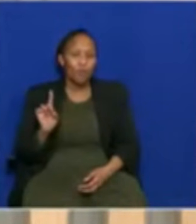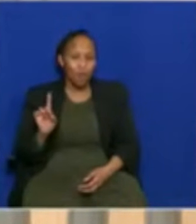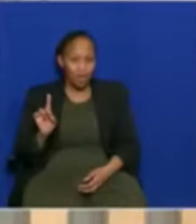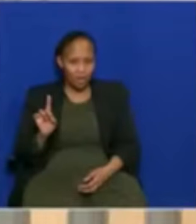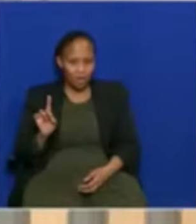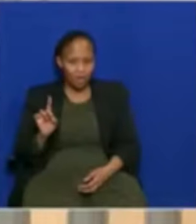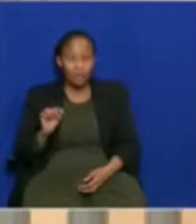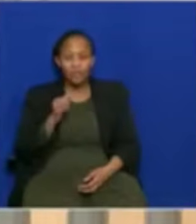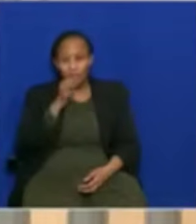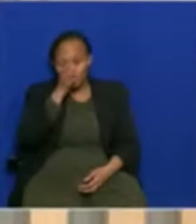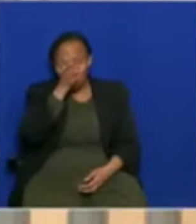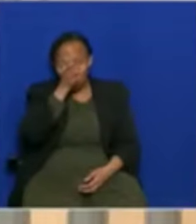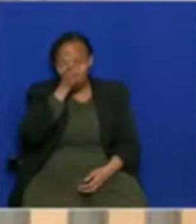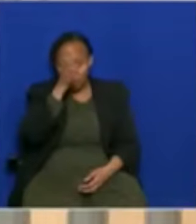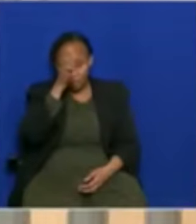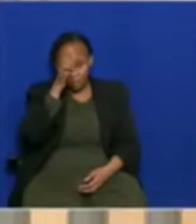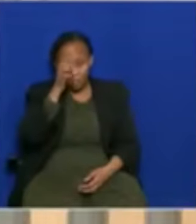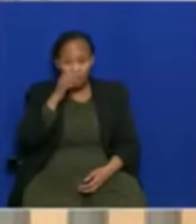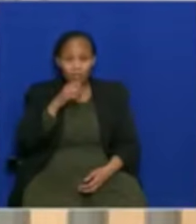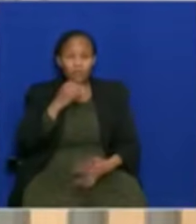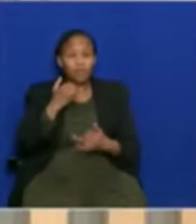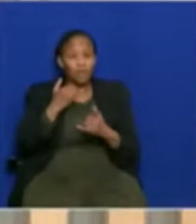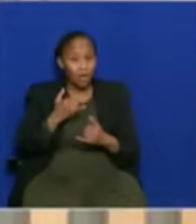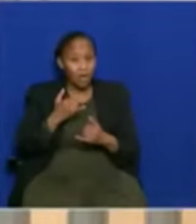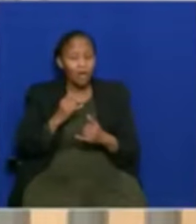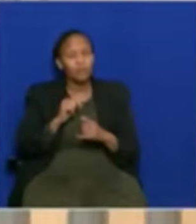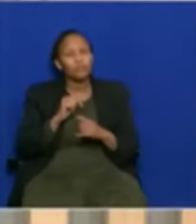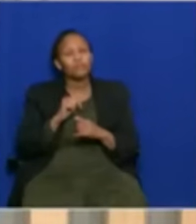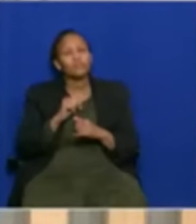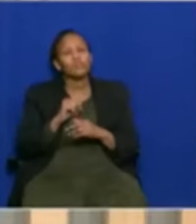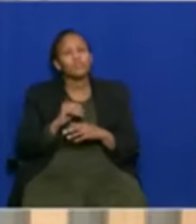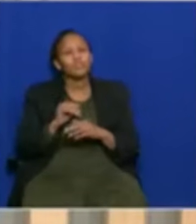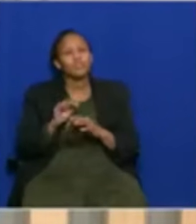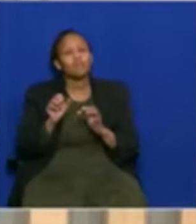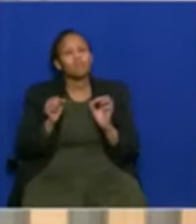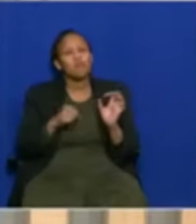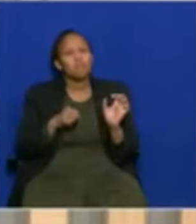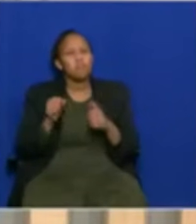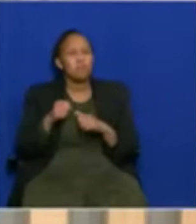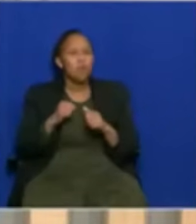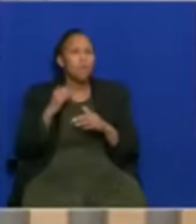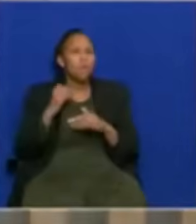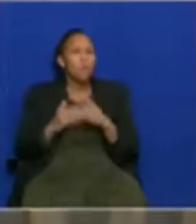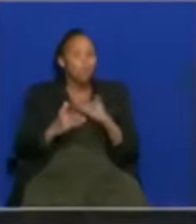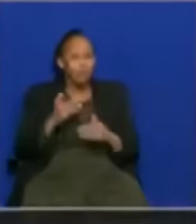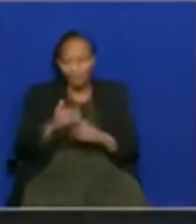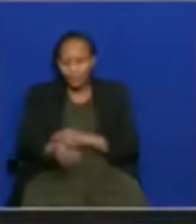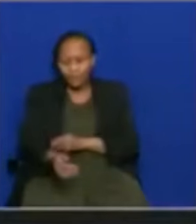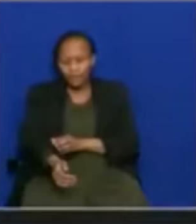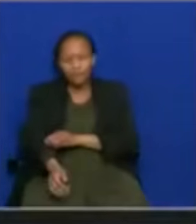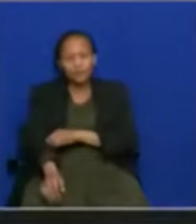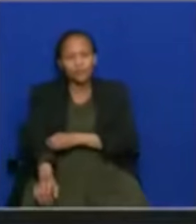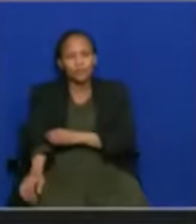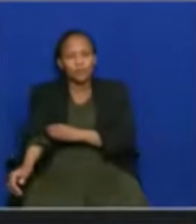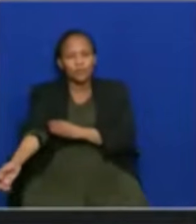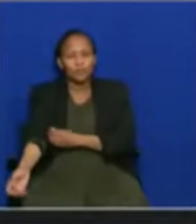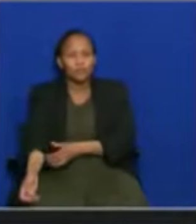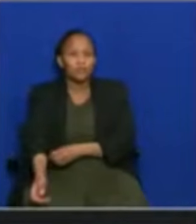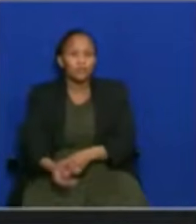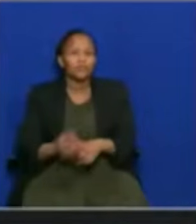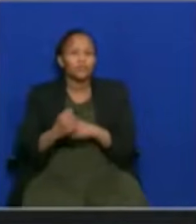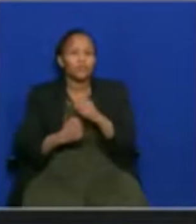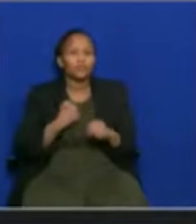for the recruitment process in 2022. And just to compare with